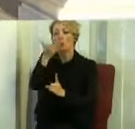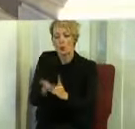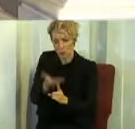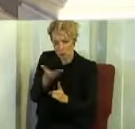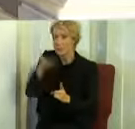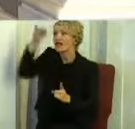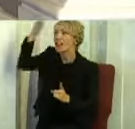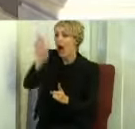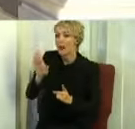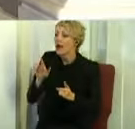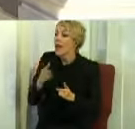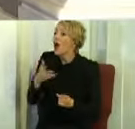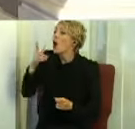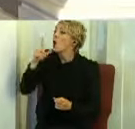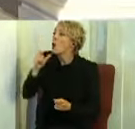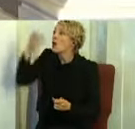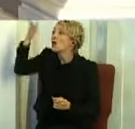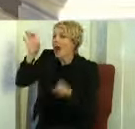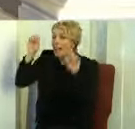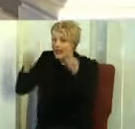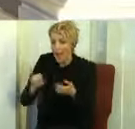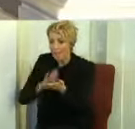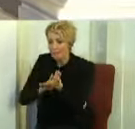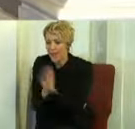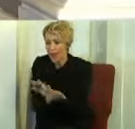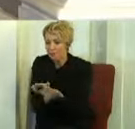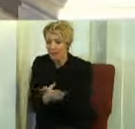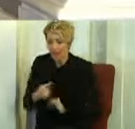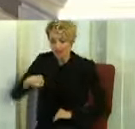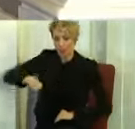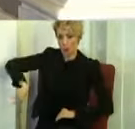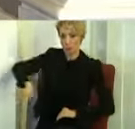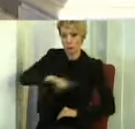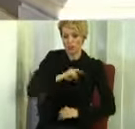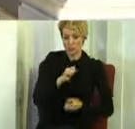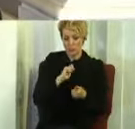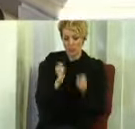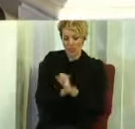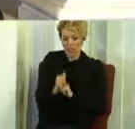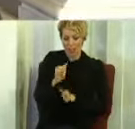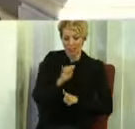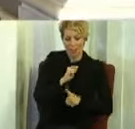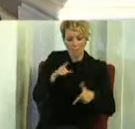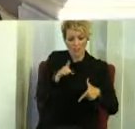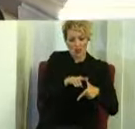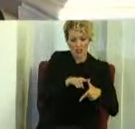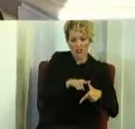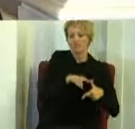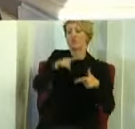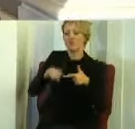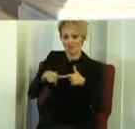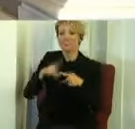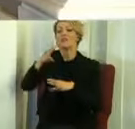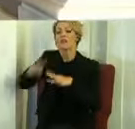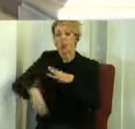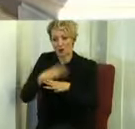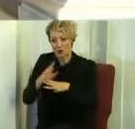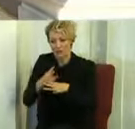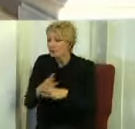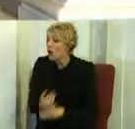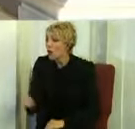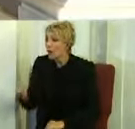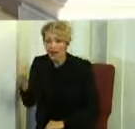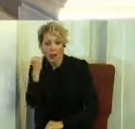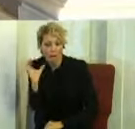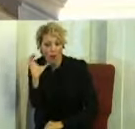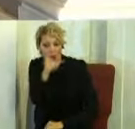we are being transformed ourselves and as we therefore transform the world. So if you're looking for a spiritual home this morning, we sincerely